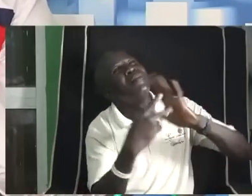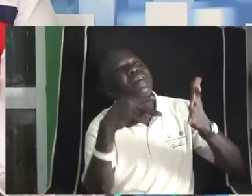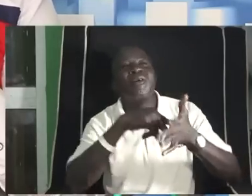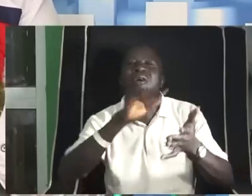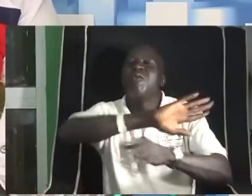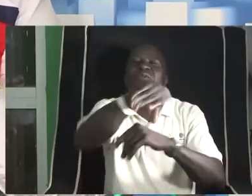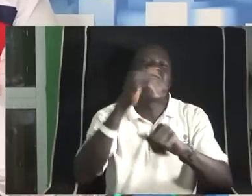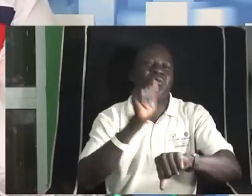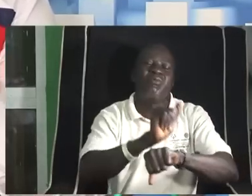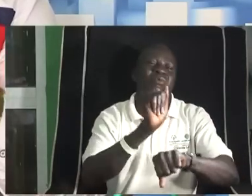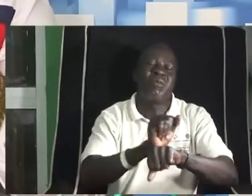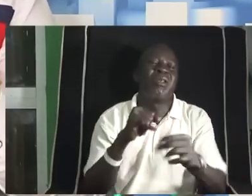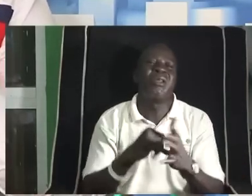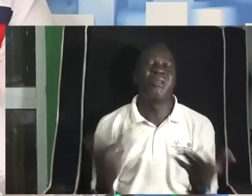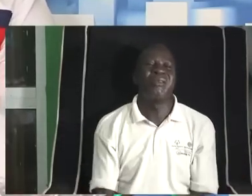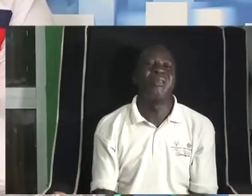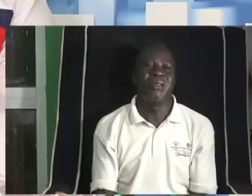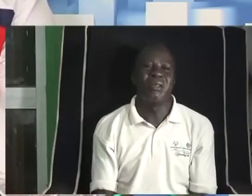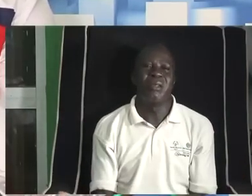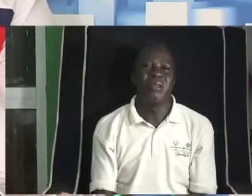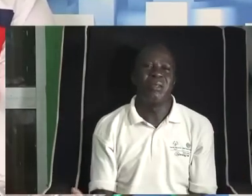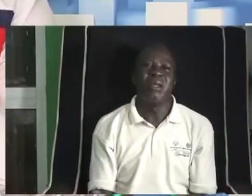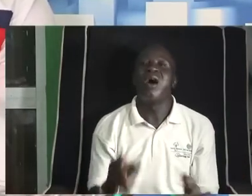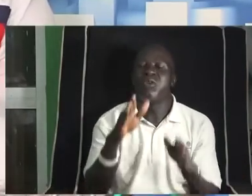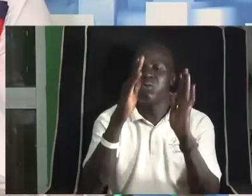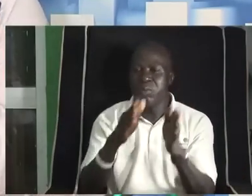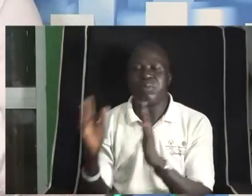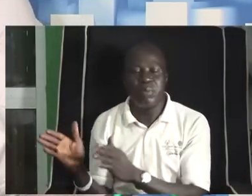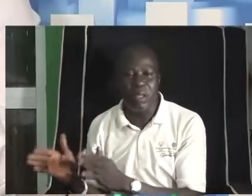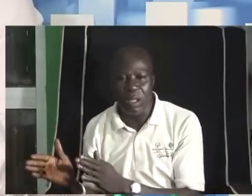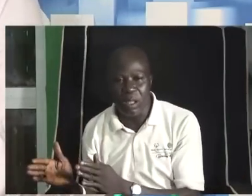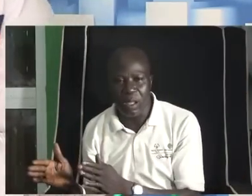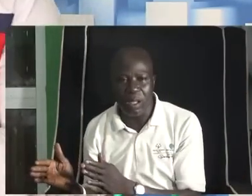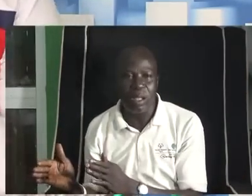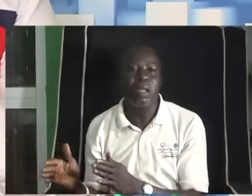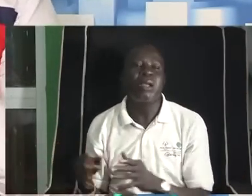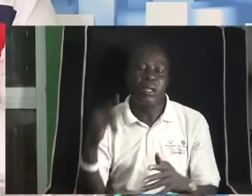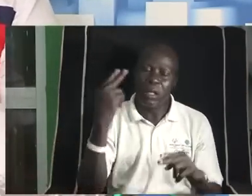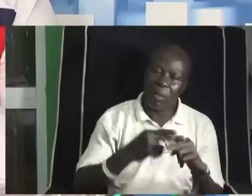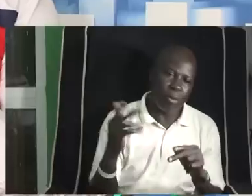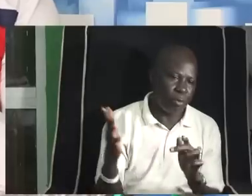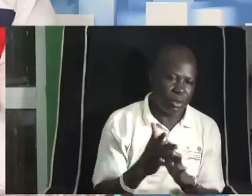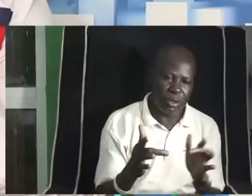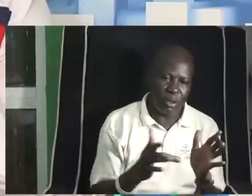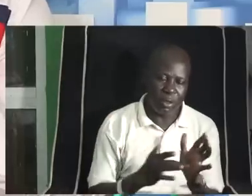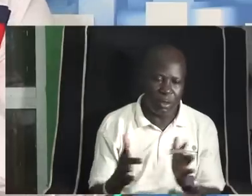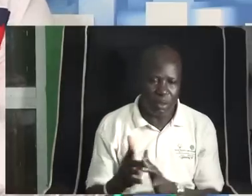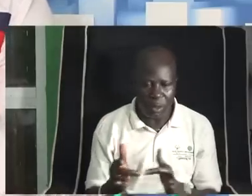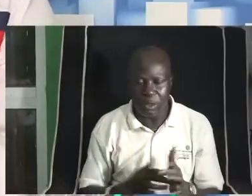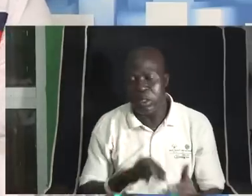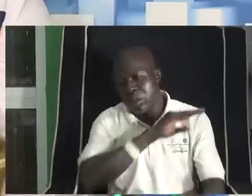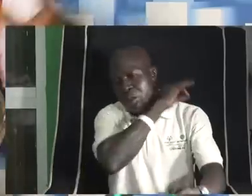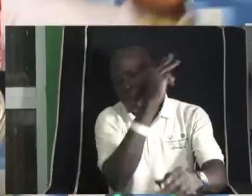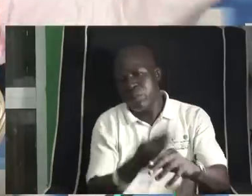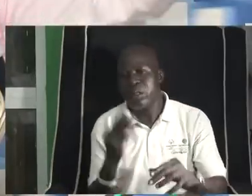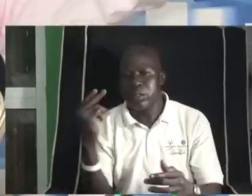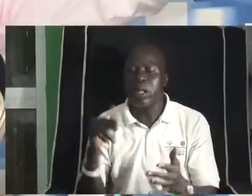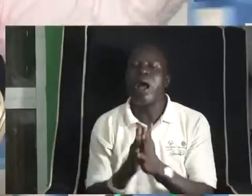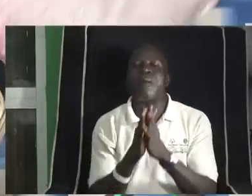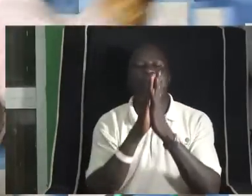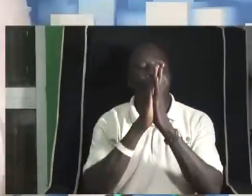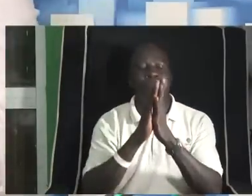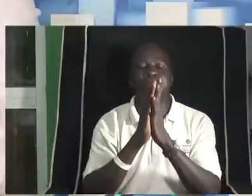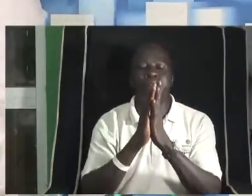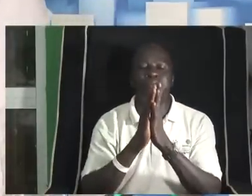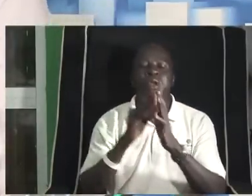is now your labor in? Okiki so mura. Okiki, are you preparing? Arabanu halaya. In the name of Jesus. In the mighty name of Jesus. Gbogbo dua.